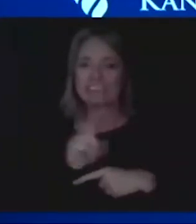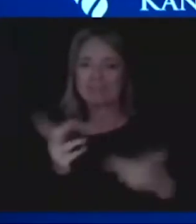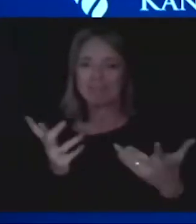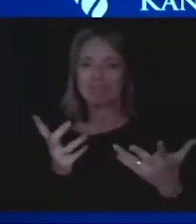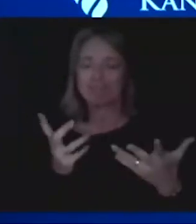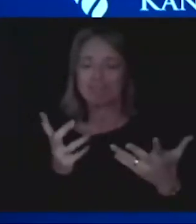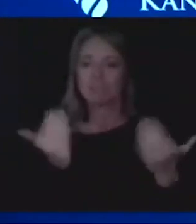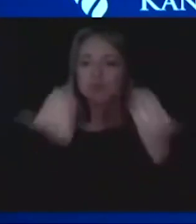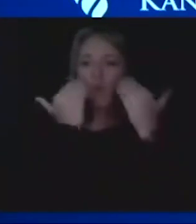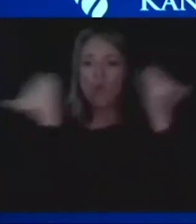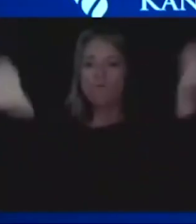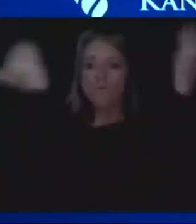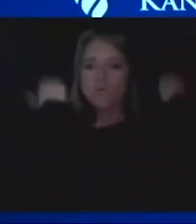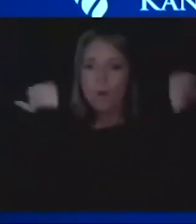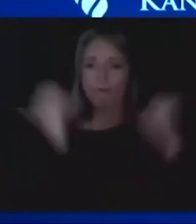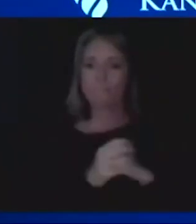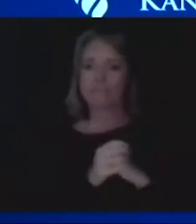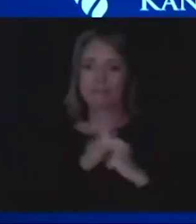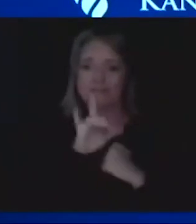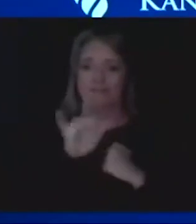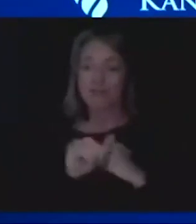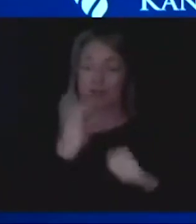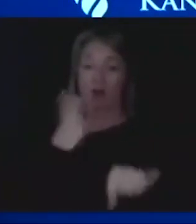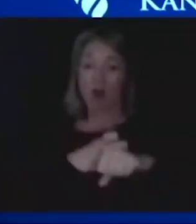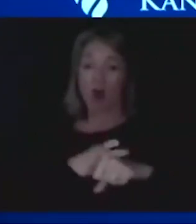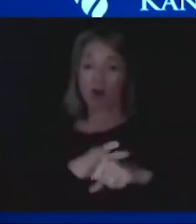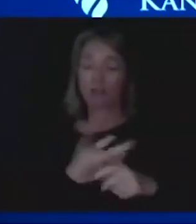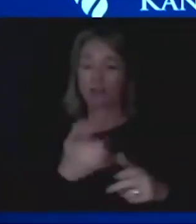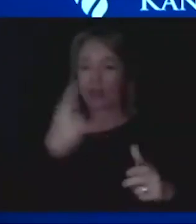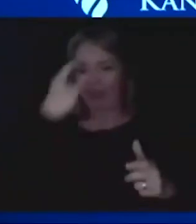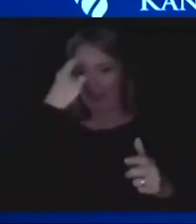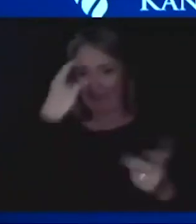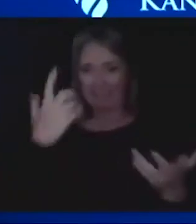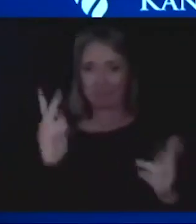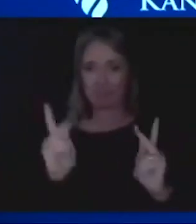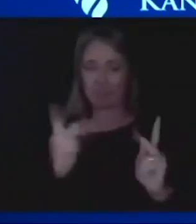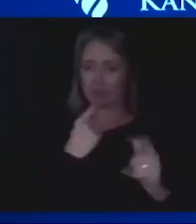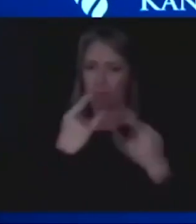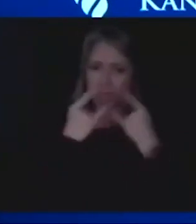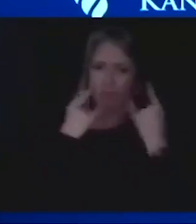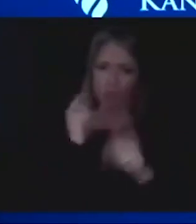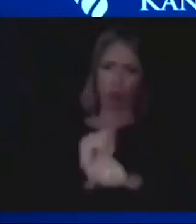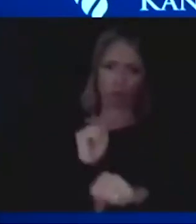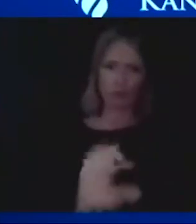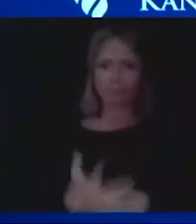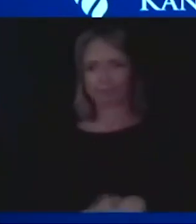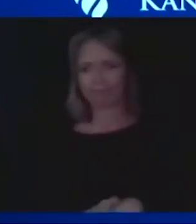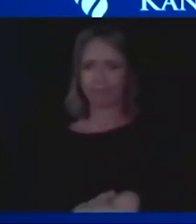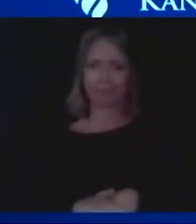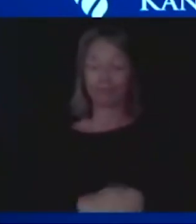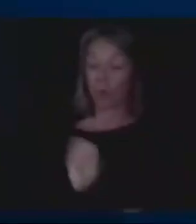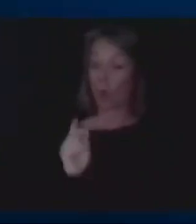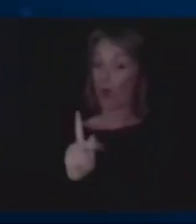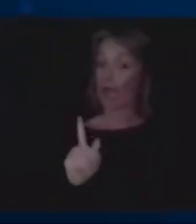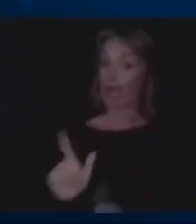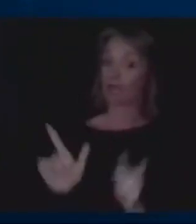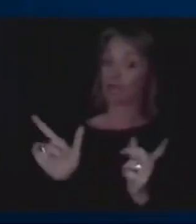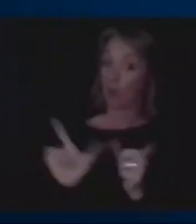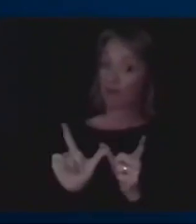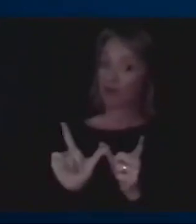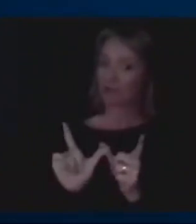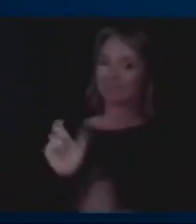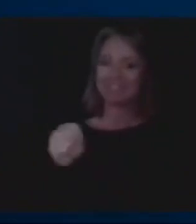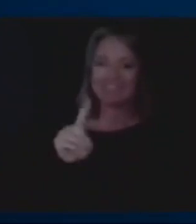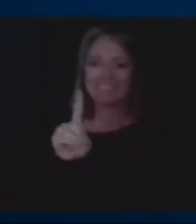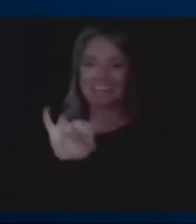overwhelming. That's why it's just so hard to swallow. People still saying masking doesn't work. Oh, yeah, okay, well, whatever. Sorry. Yeah, it does. Nancy